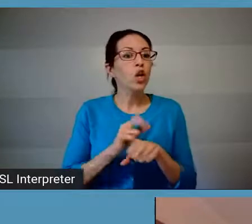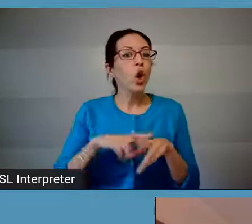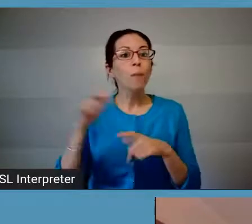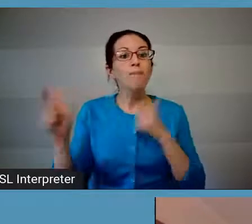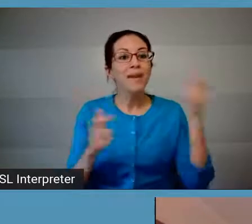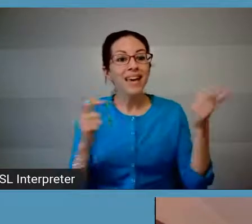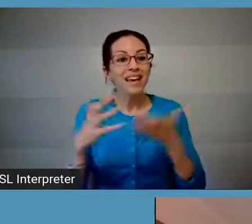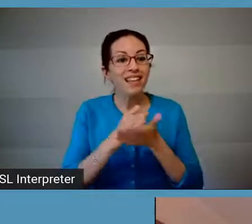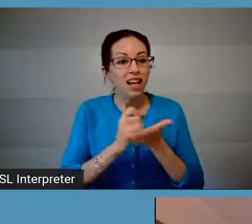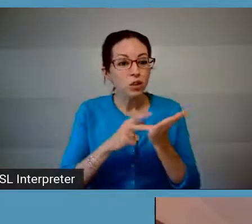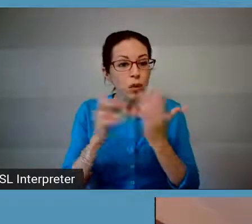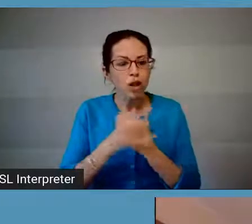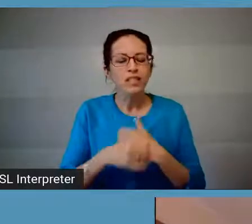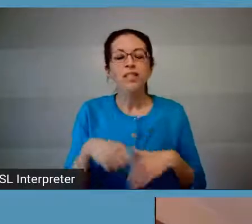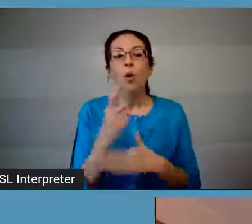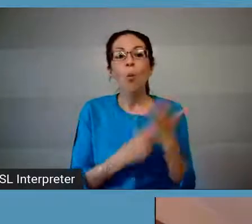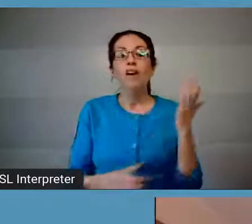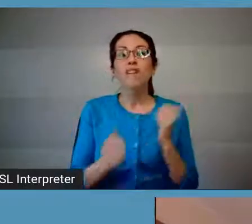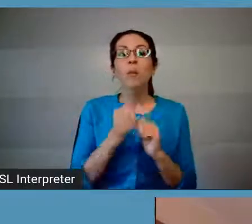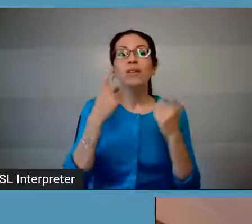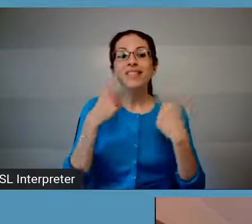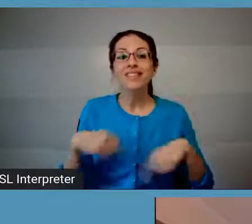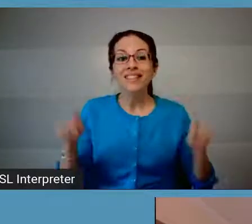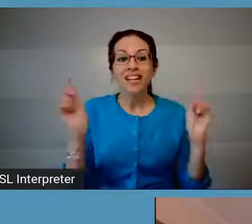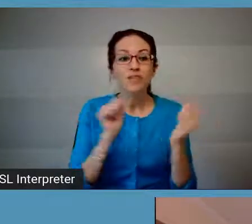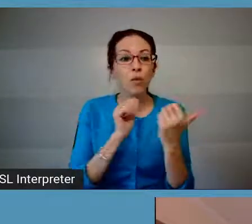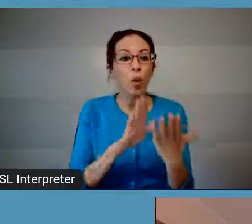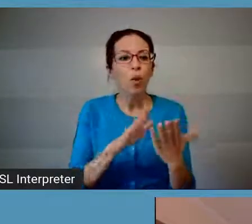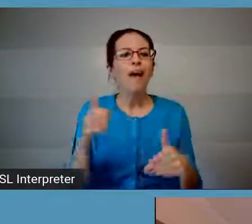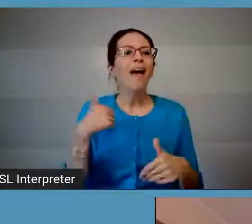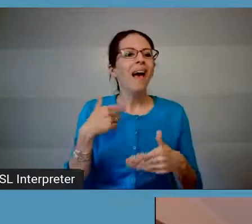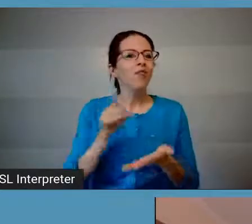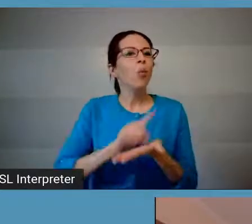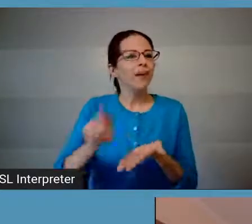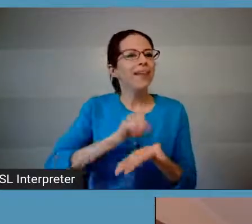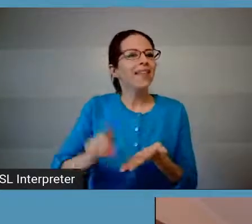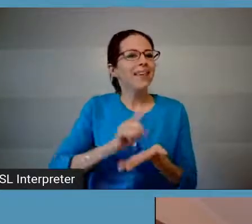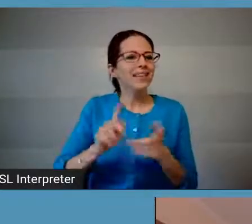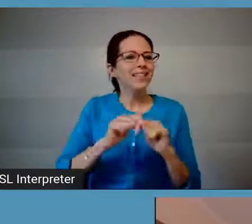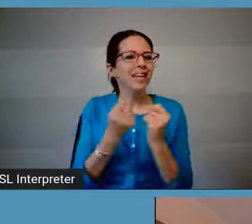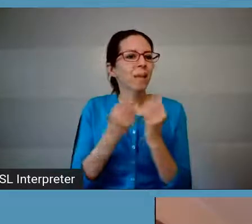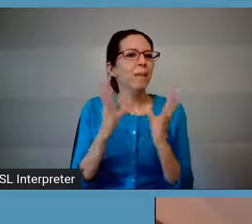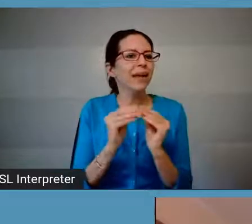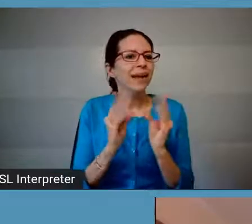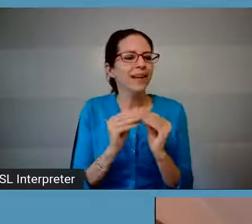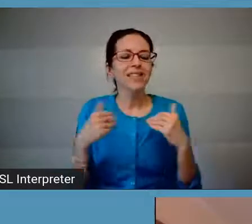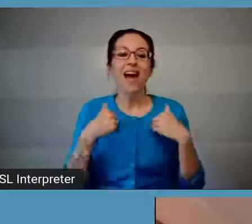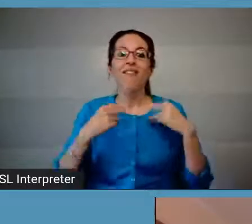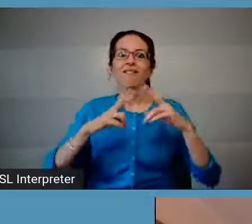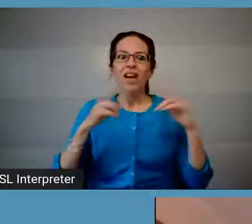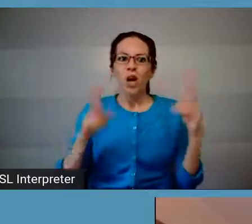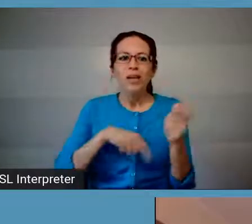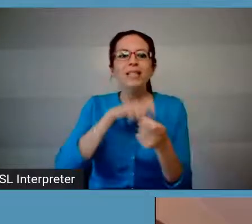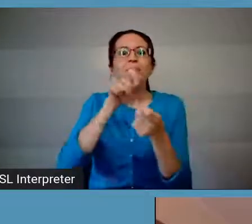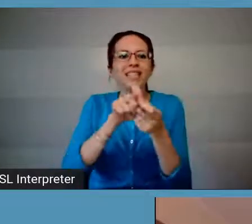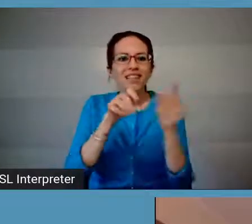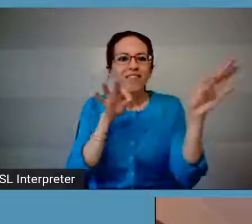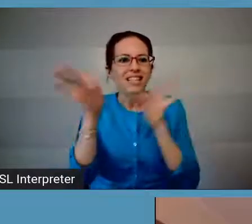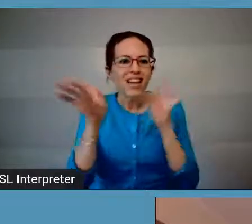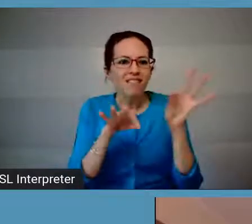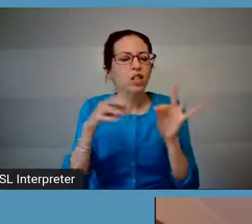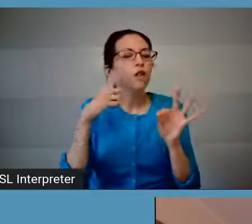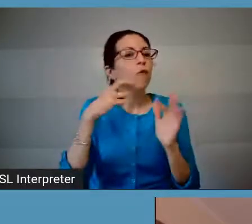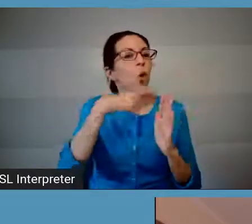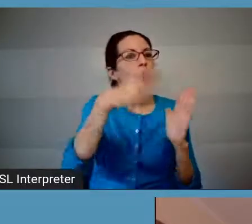successful approaches is to have a weekly team meeting and to have very specific definitions of what each person is doing on the